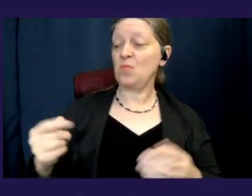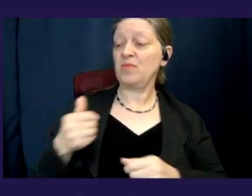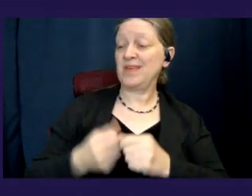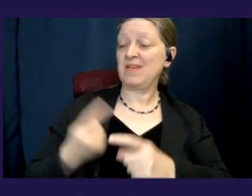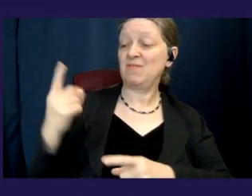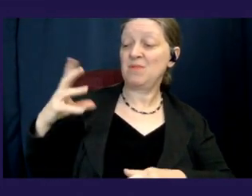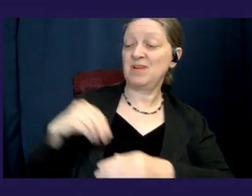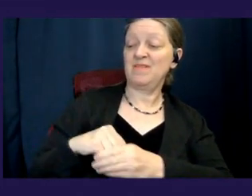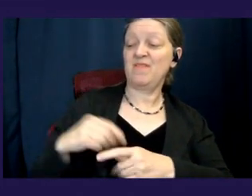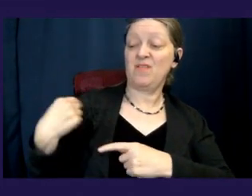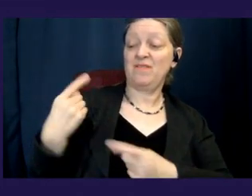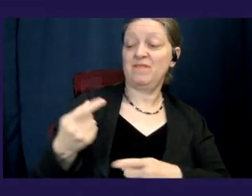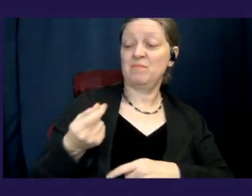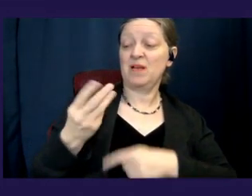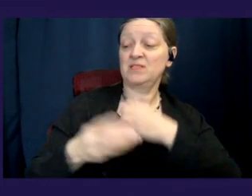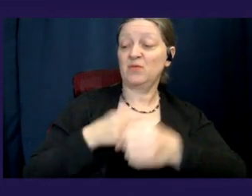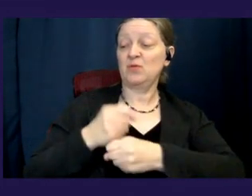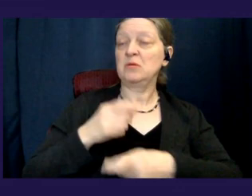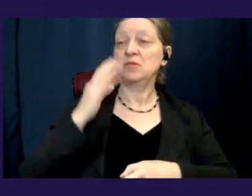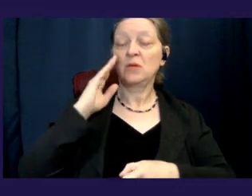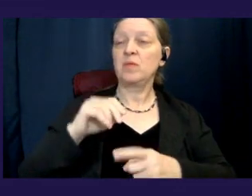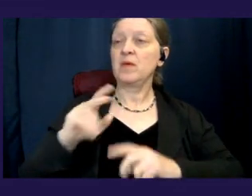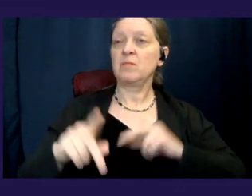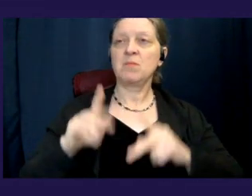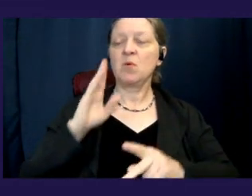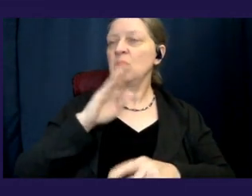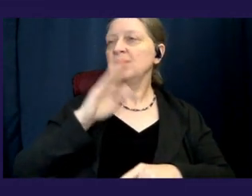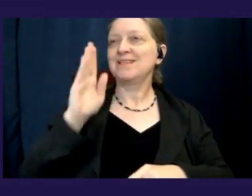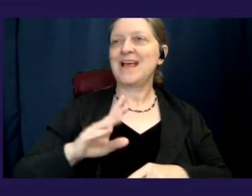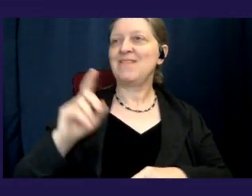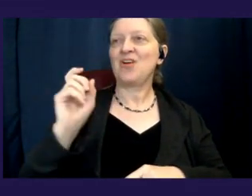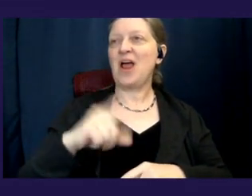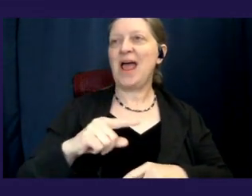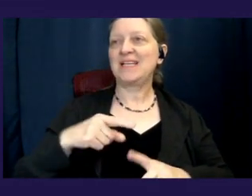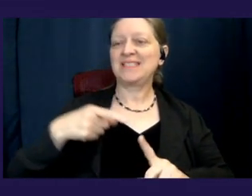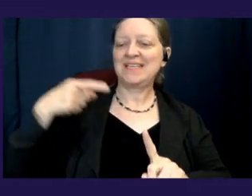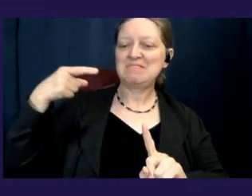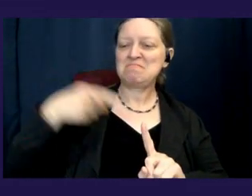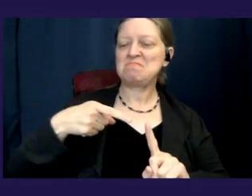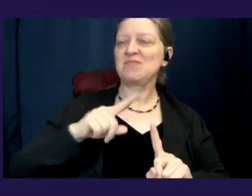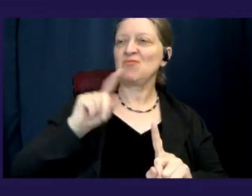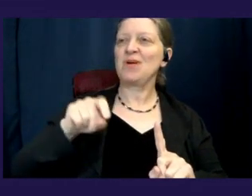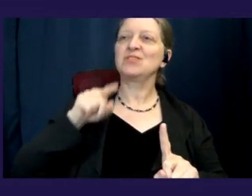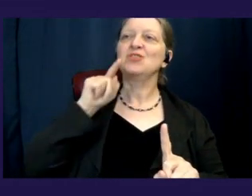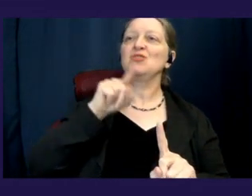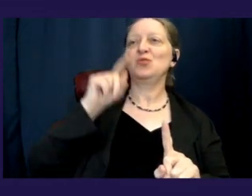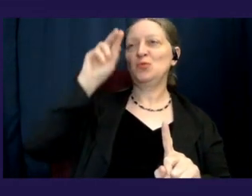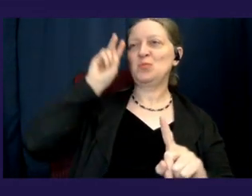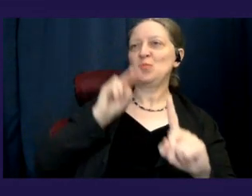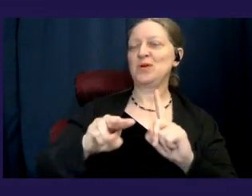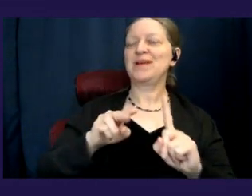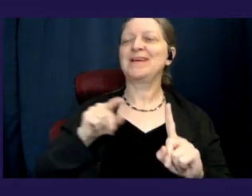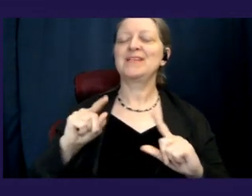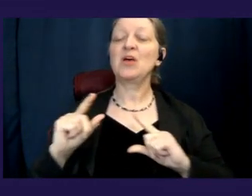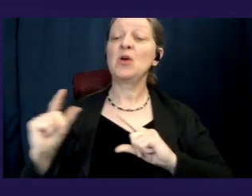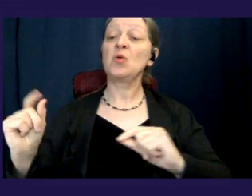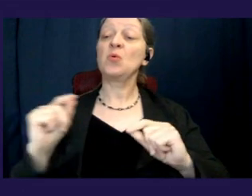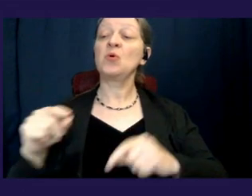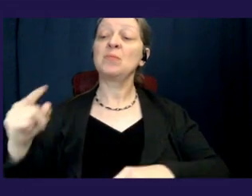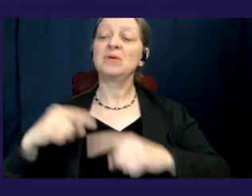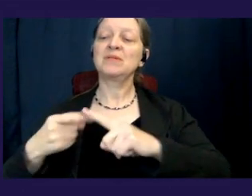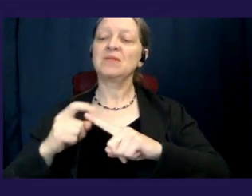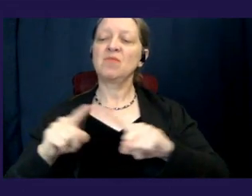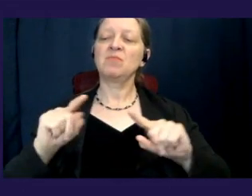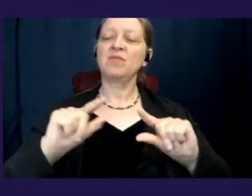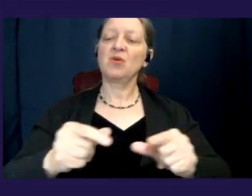knows that people are never going to ask the questions you think they're going to ask, and they're going to come from rumors from different groups and populations. And I appreciate you